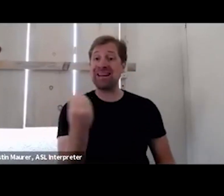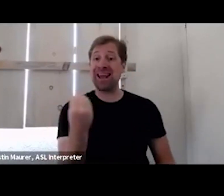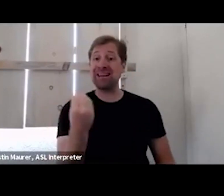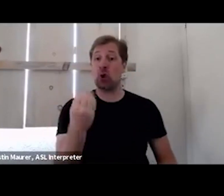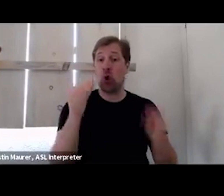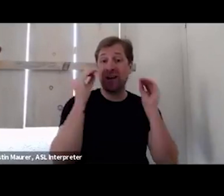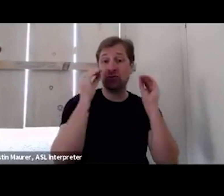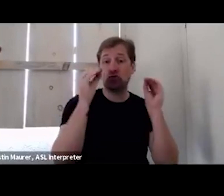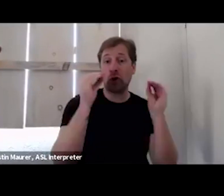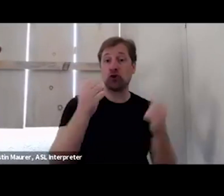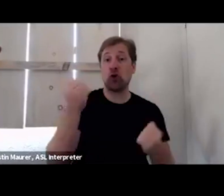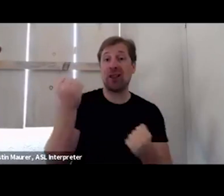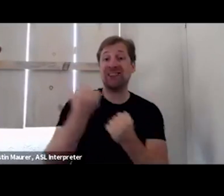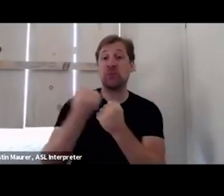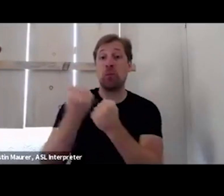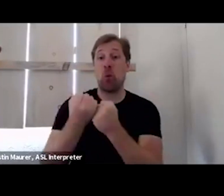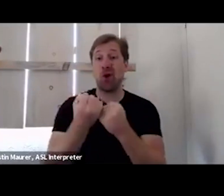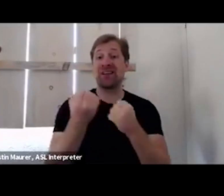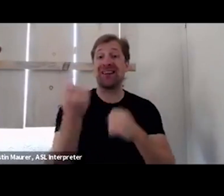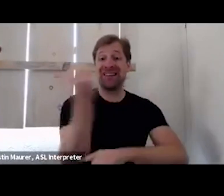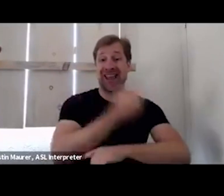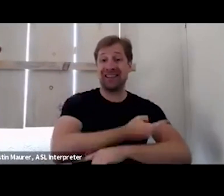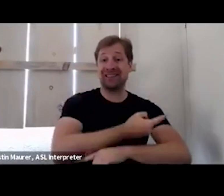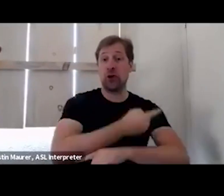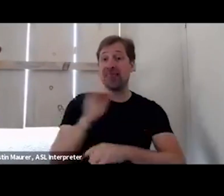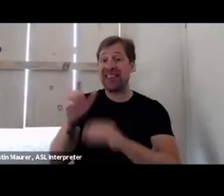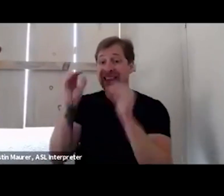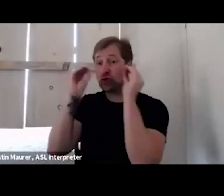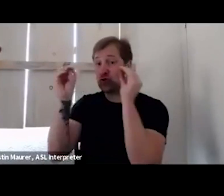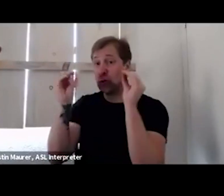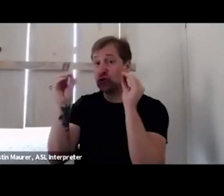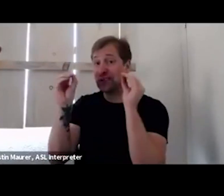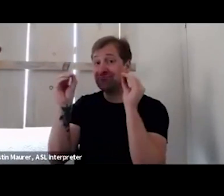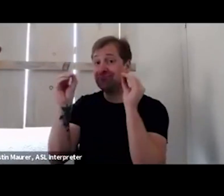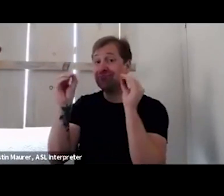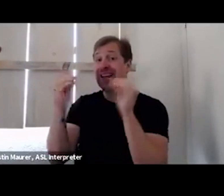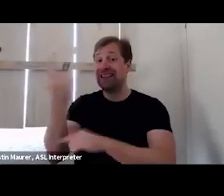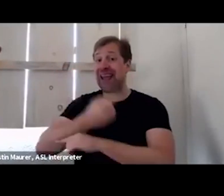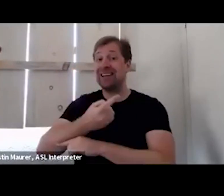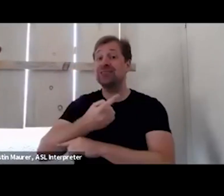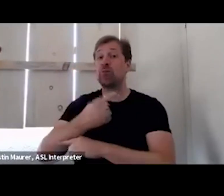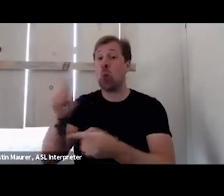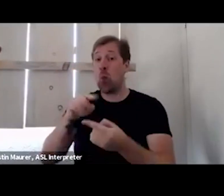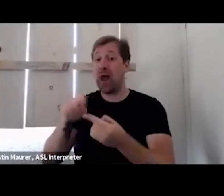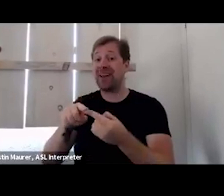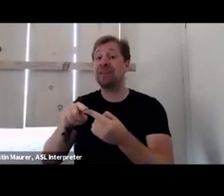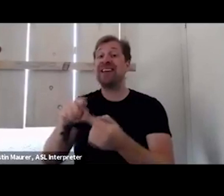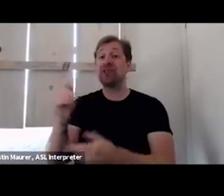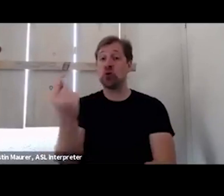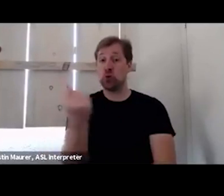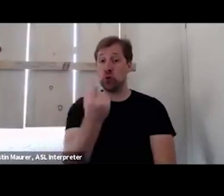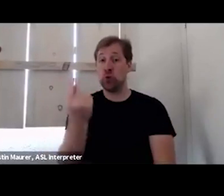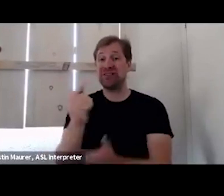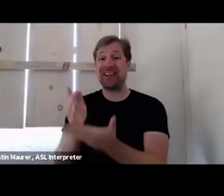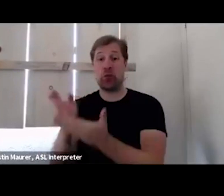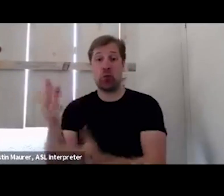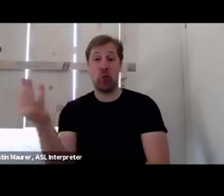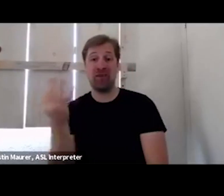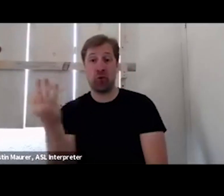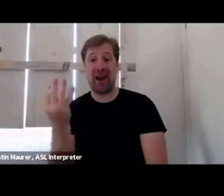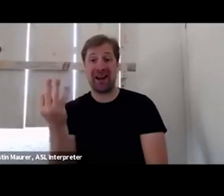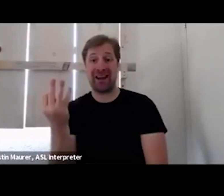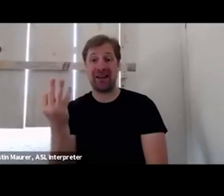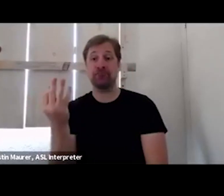instructional days are Tuesday through Friday. Office hours where students and families can connect with